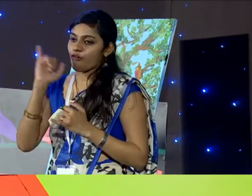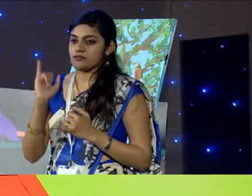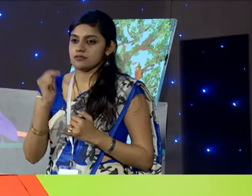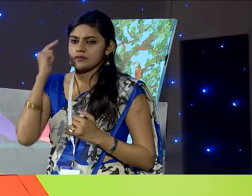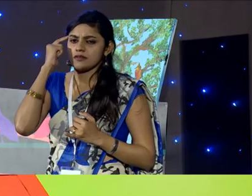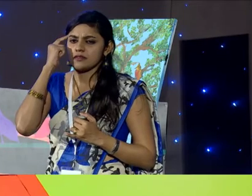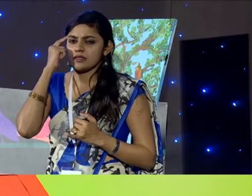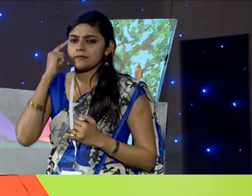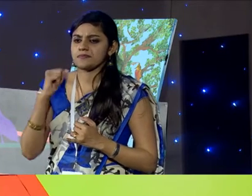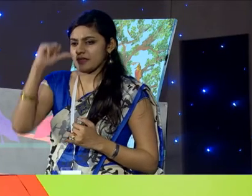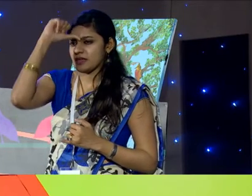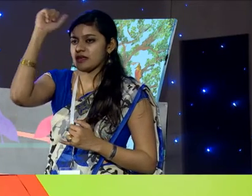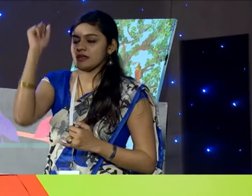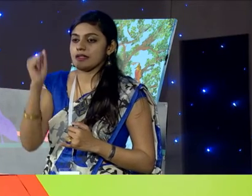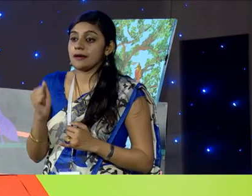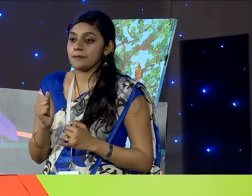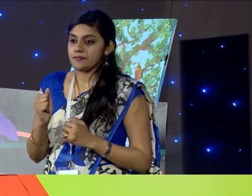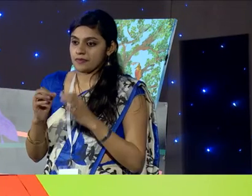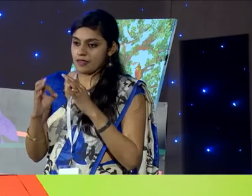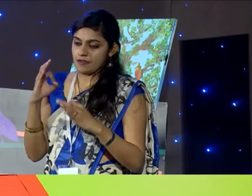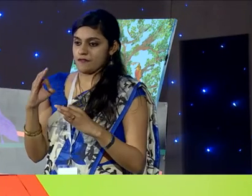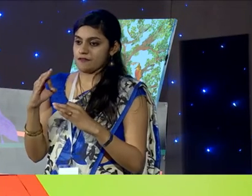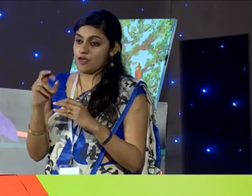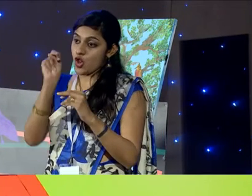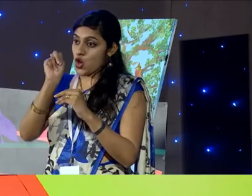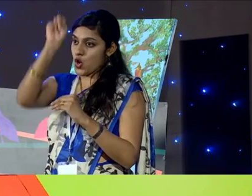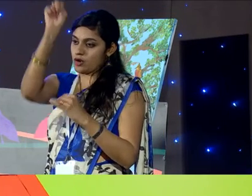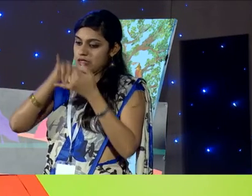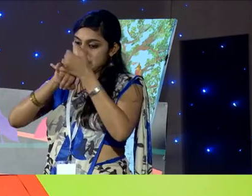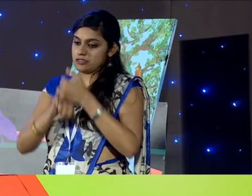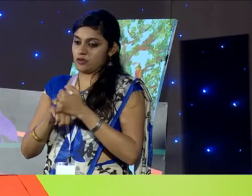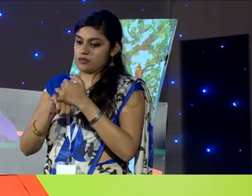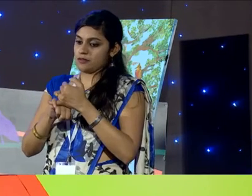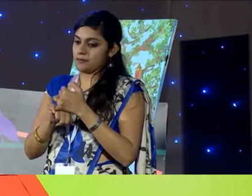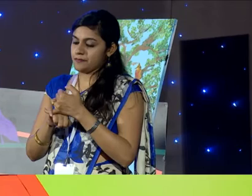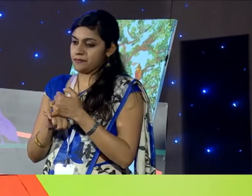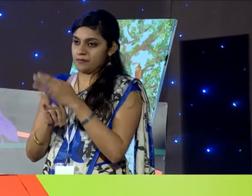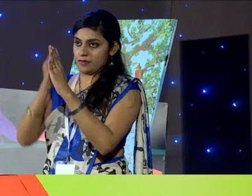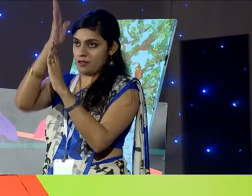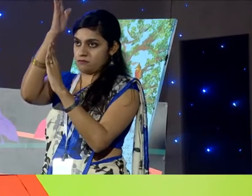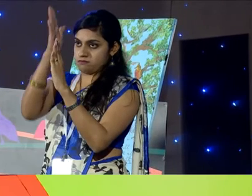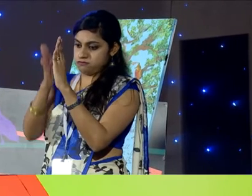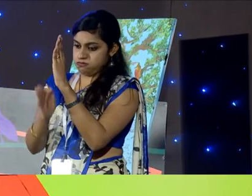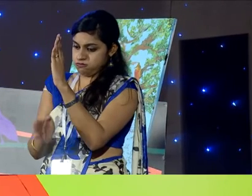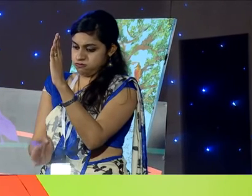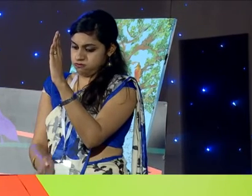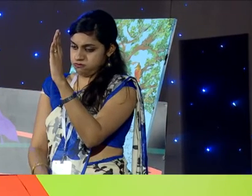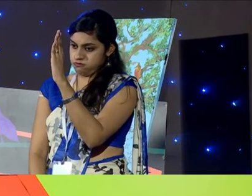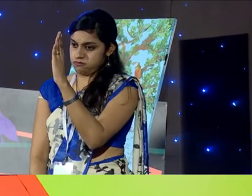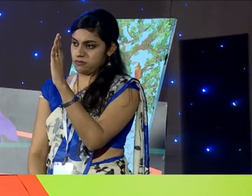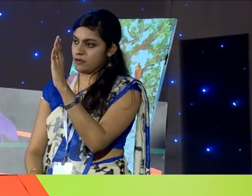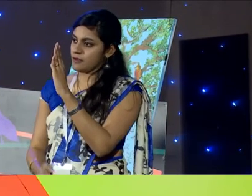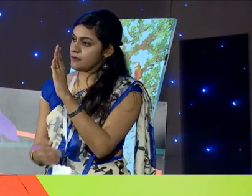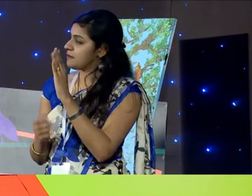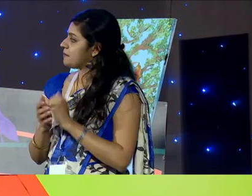to south, from Srinagar to Kanyakumari, then the left half of India, the western part of India, is four times wealthier